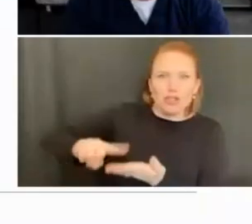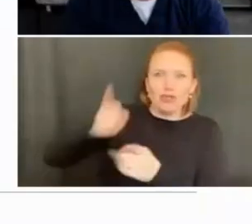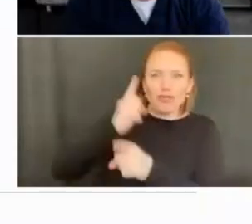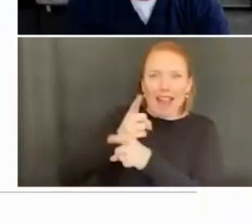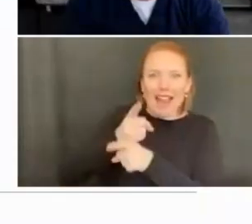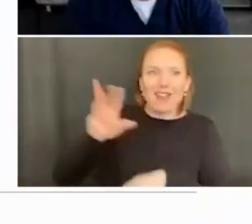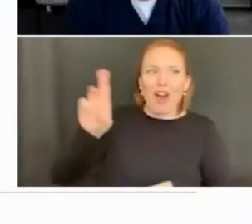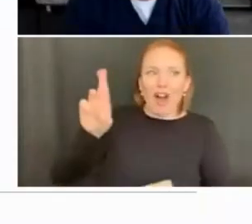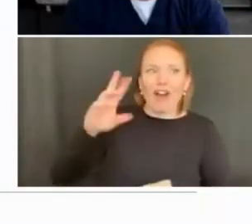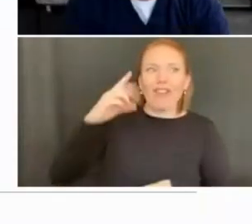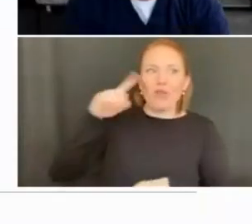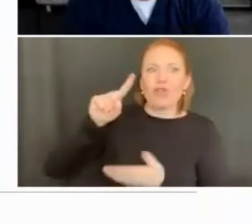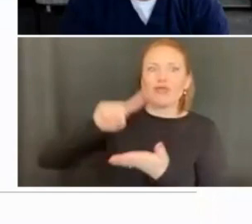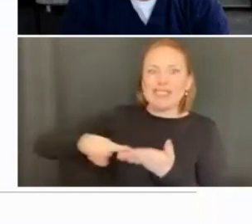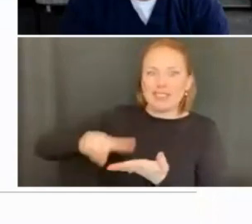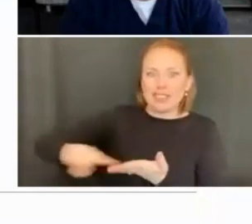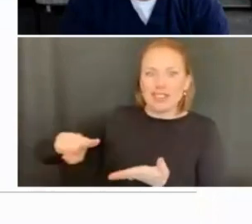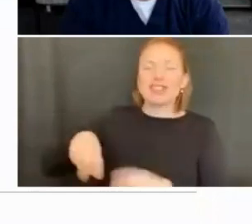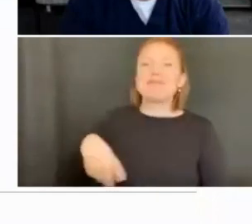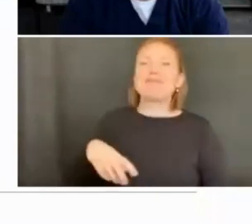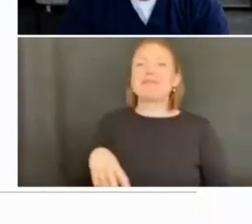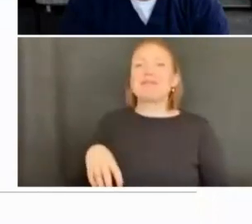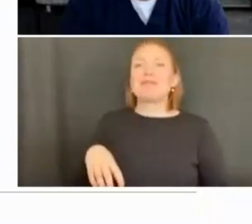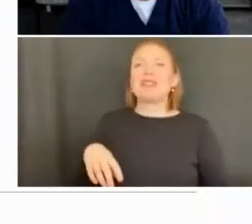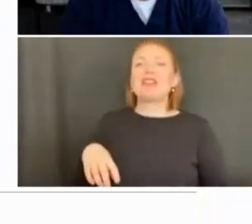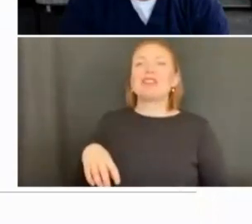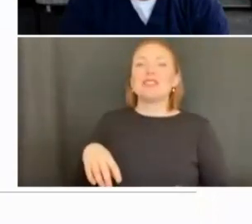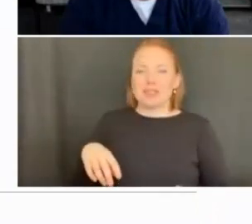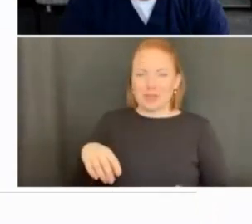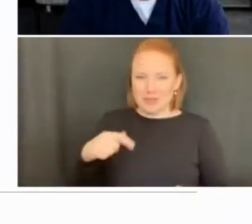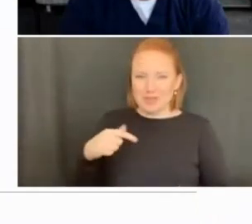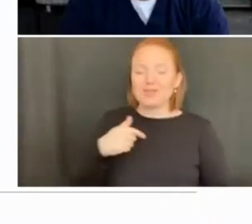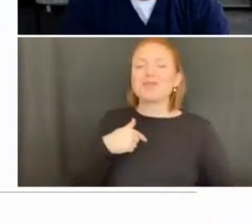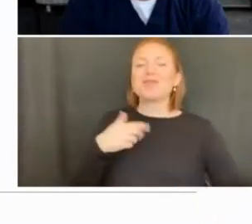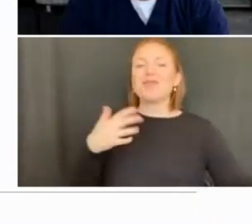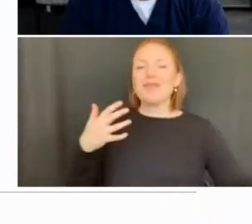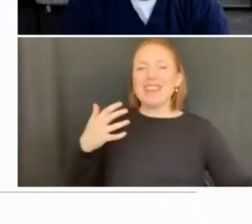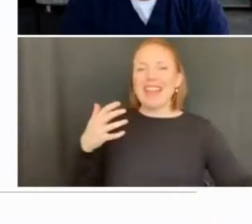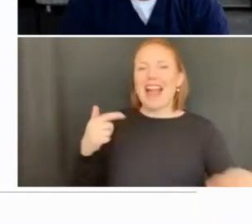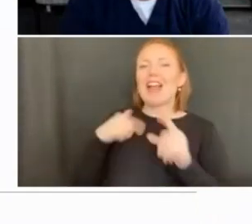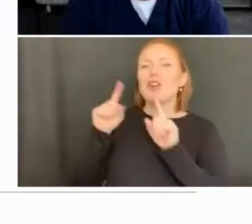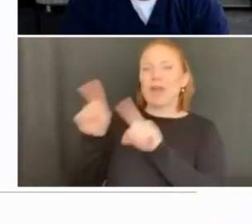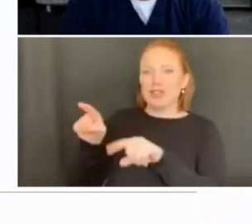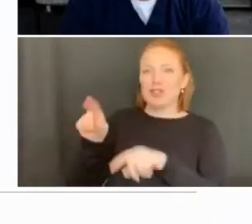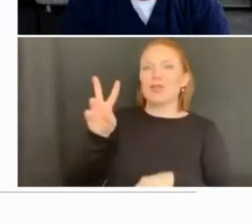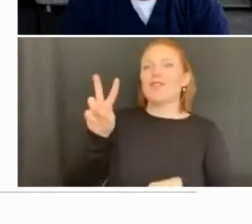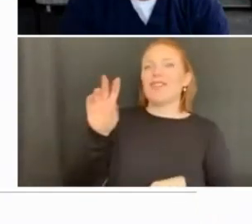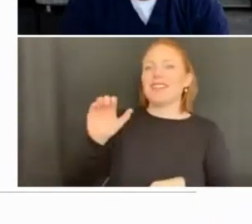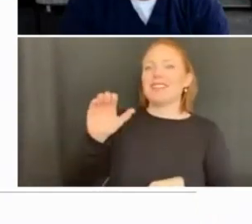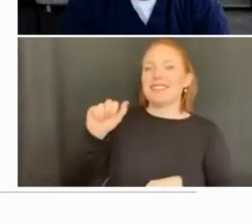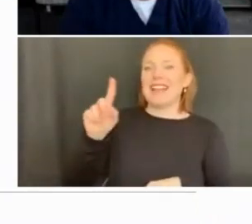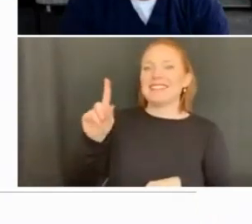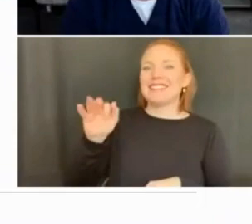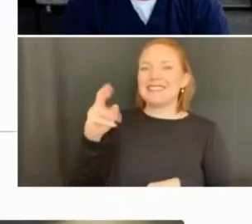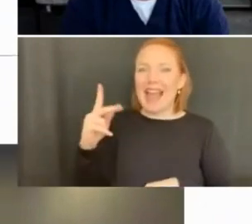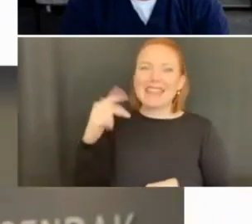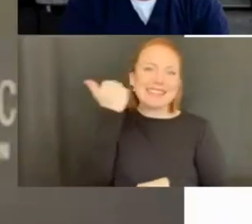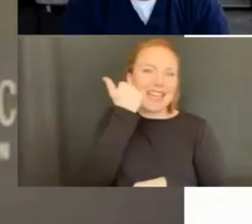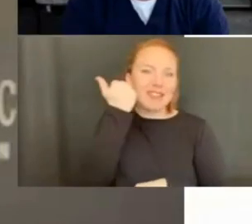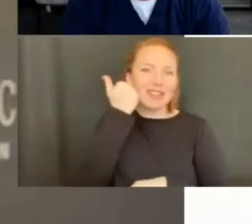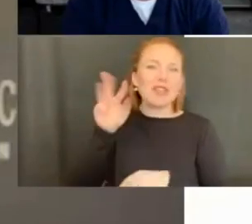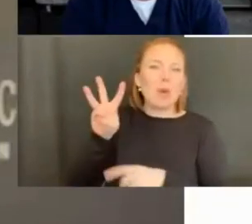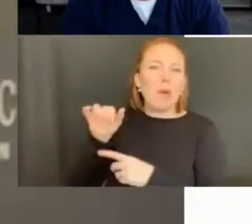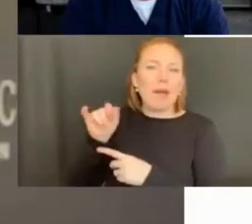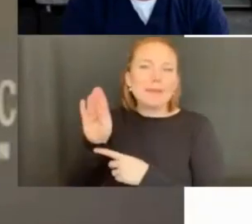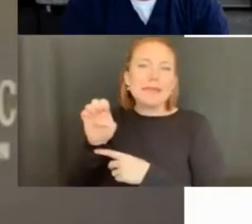time, is I went to the Vacendak Dentistry website and I was poking around about services